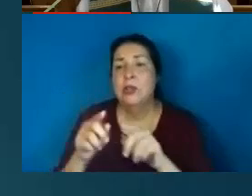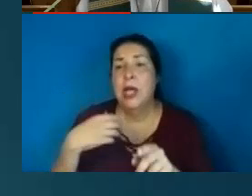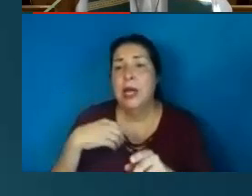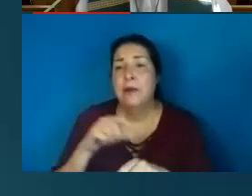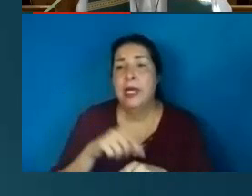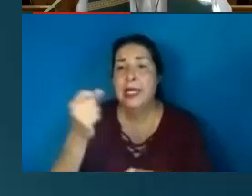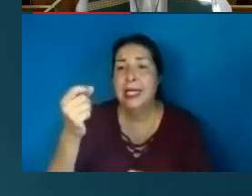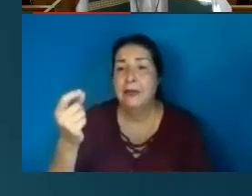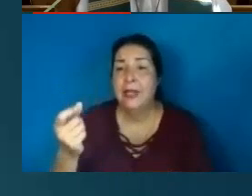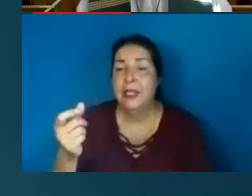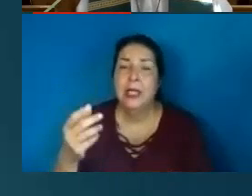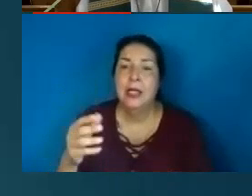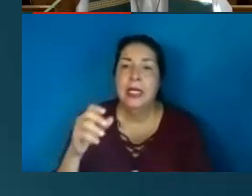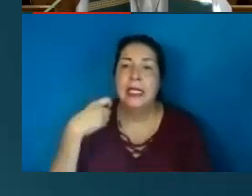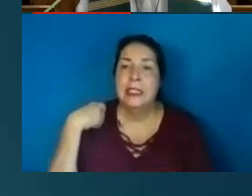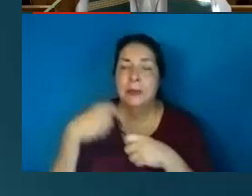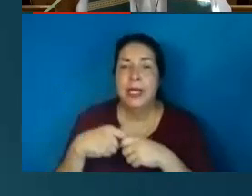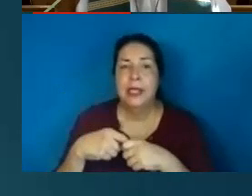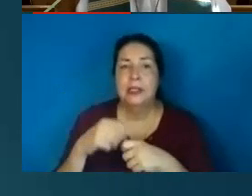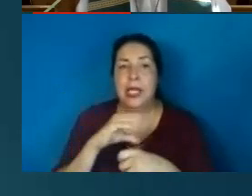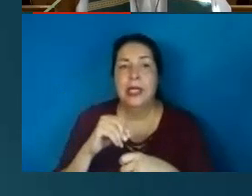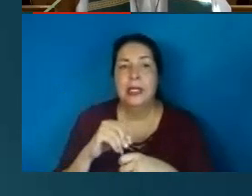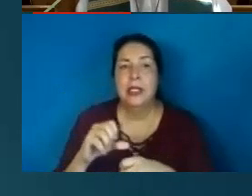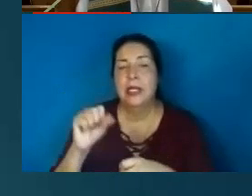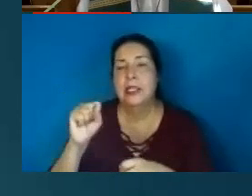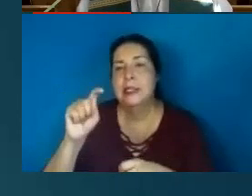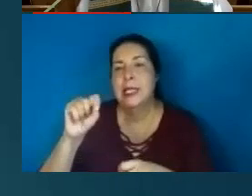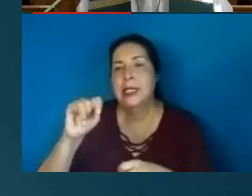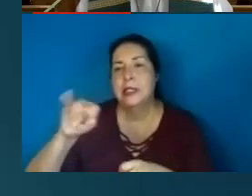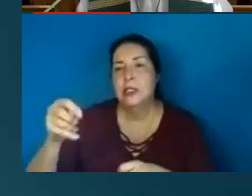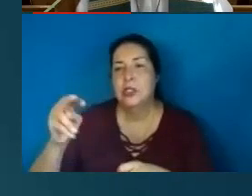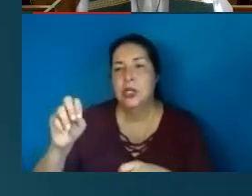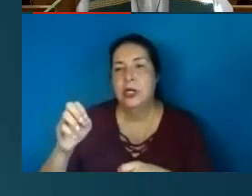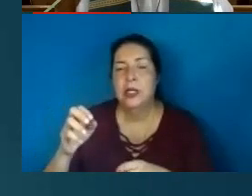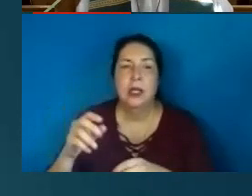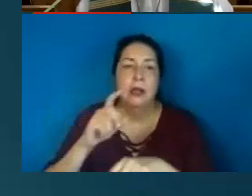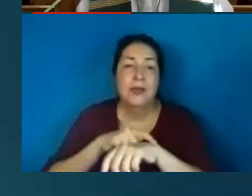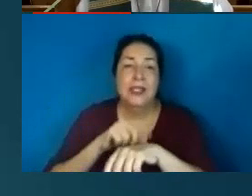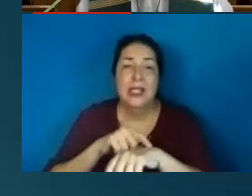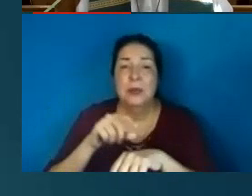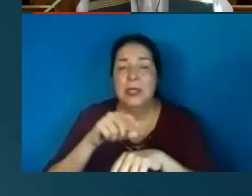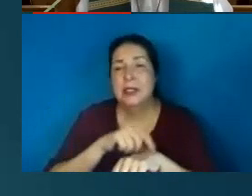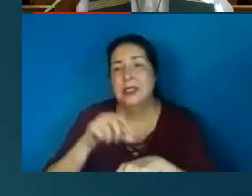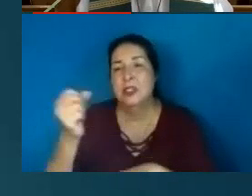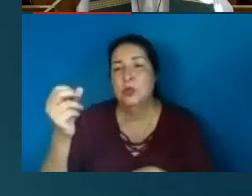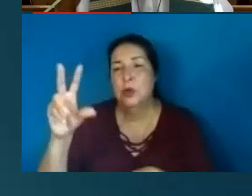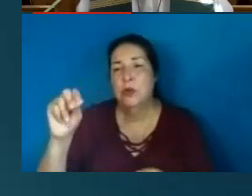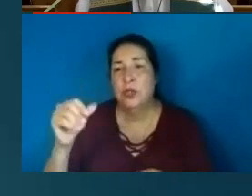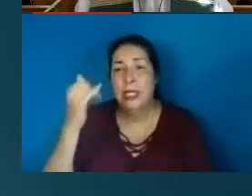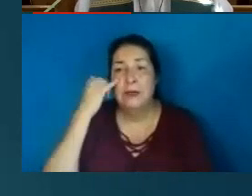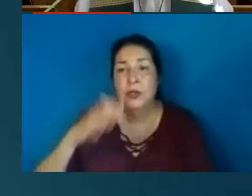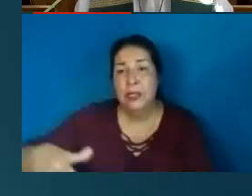And our service at St. John's is at 12:30 p.m. If you're in the area, we encourage you to join us.